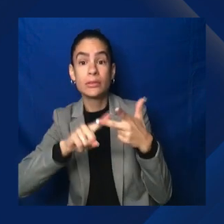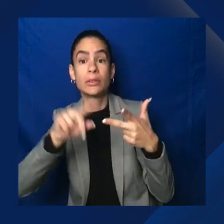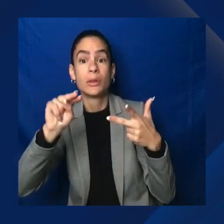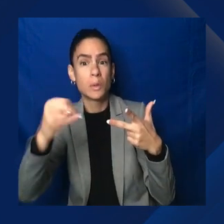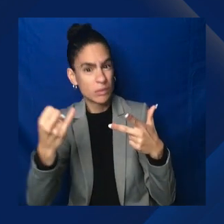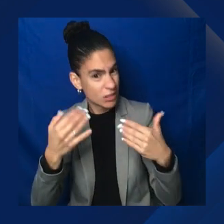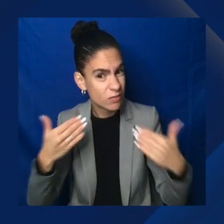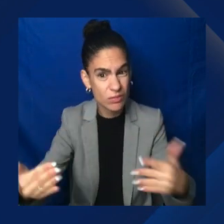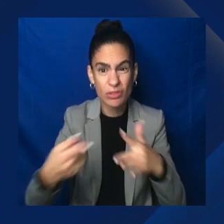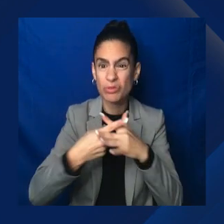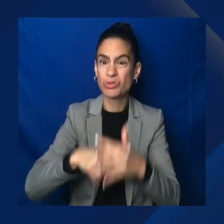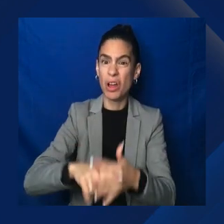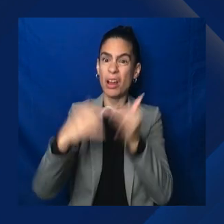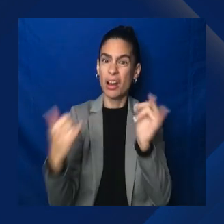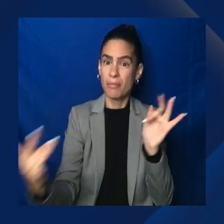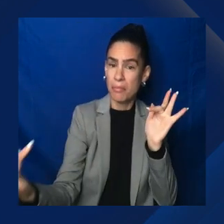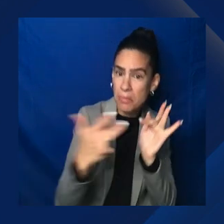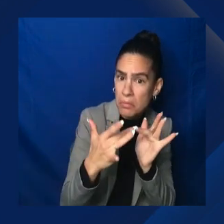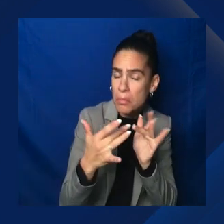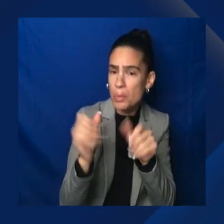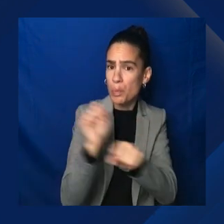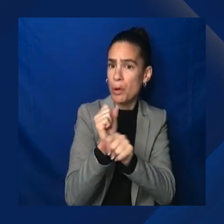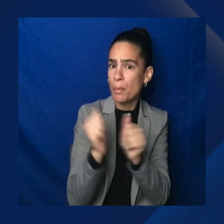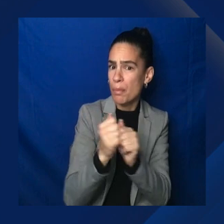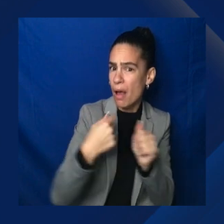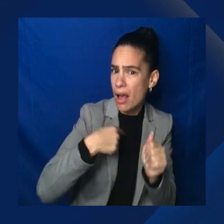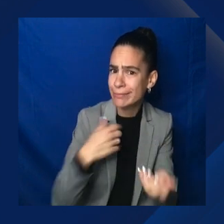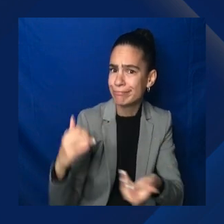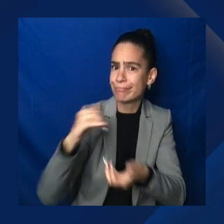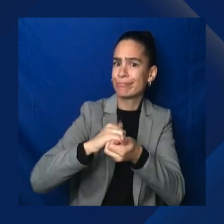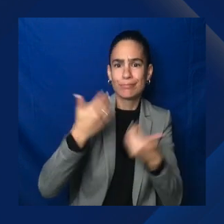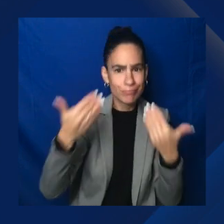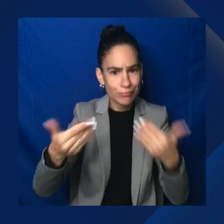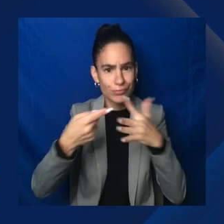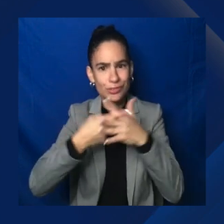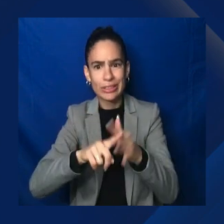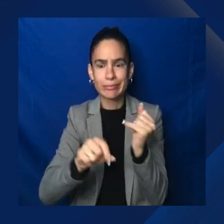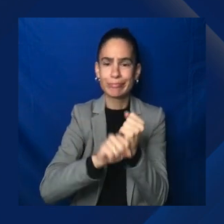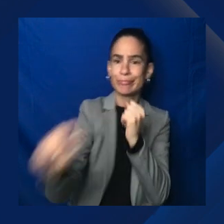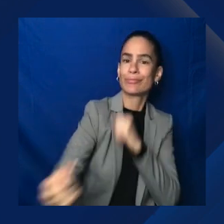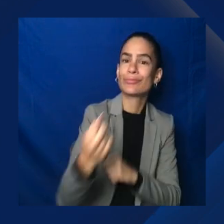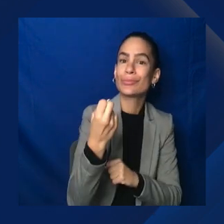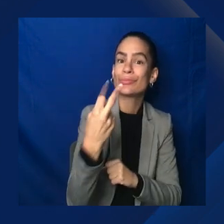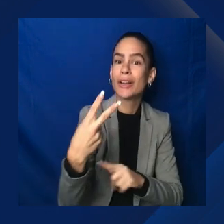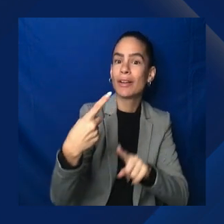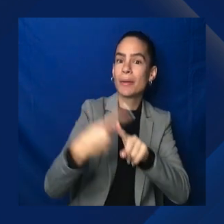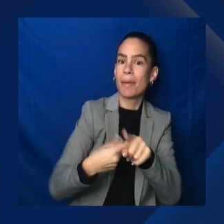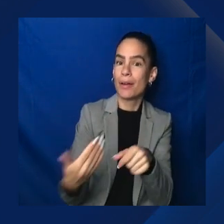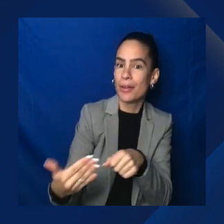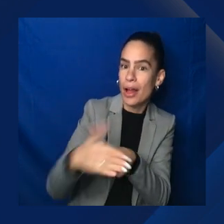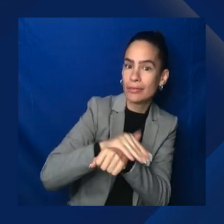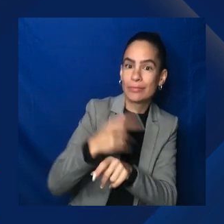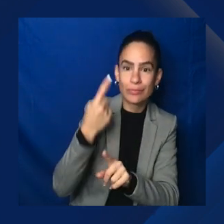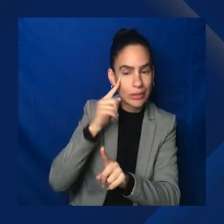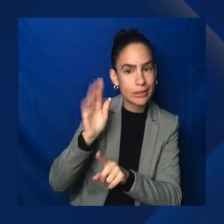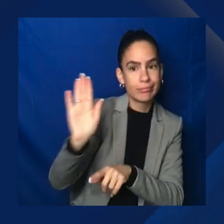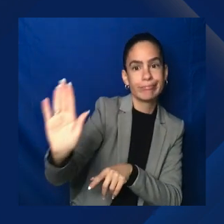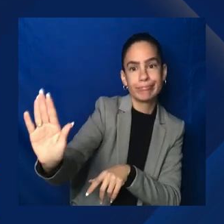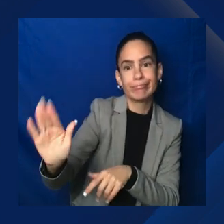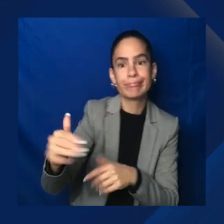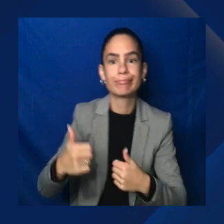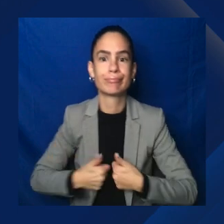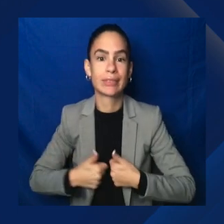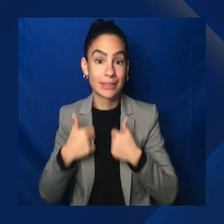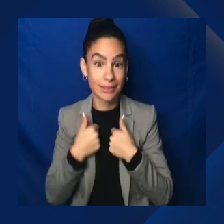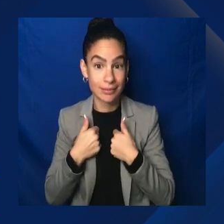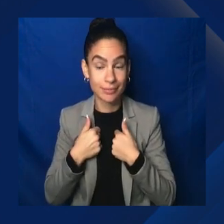to secure 12 months of postpartum coverage for their residents this year. We call on additional states to come